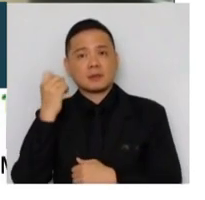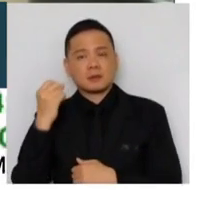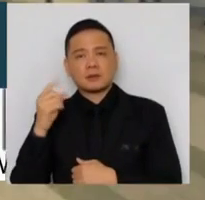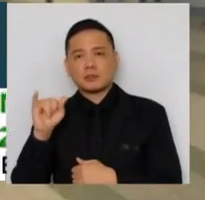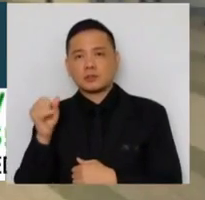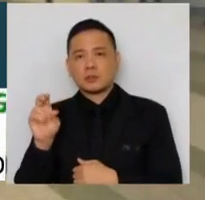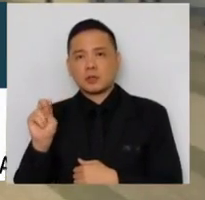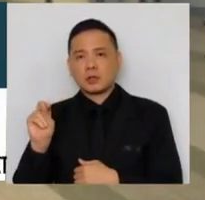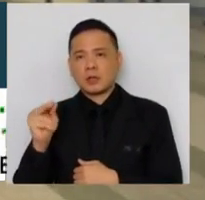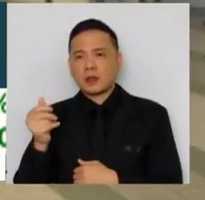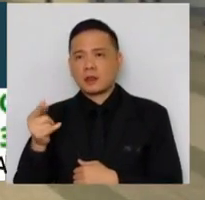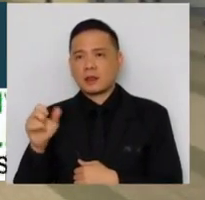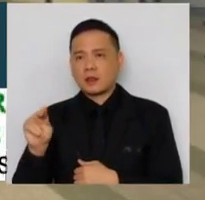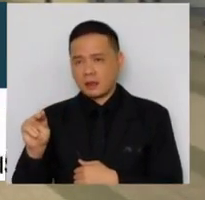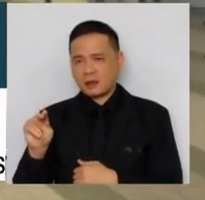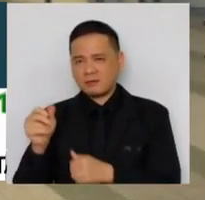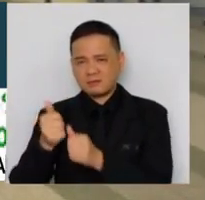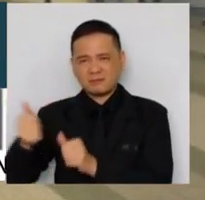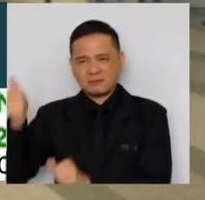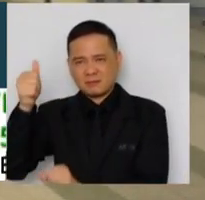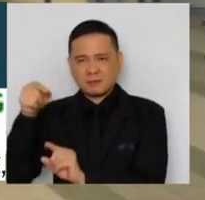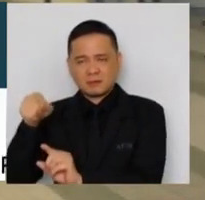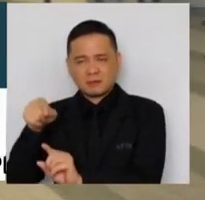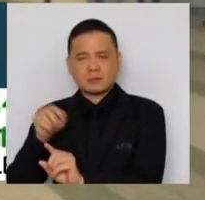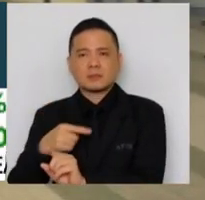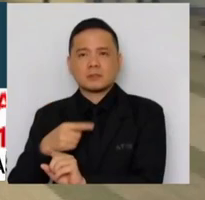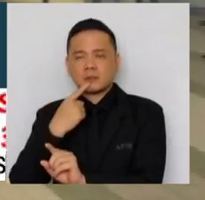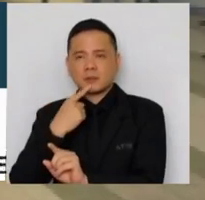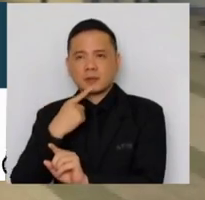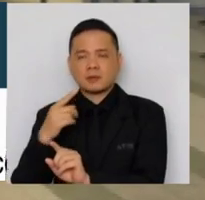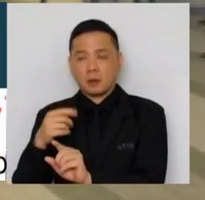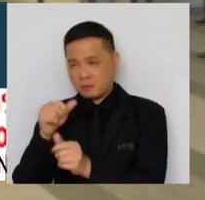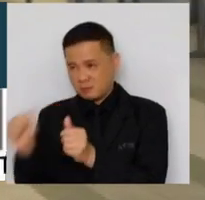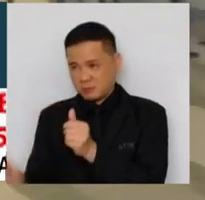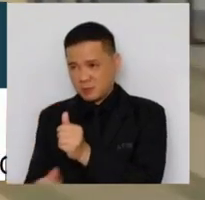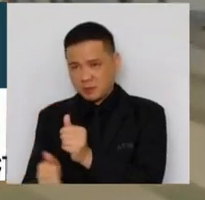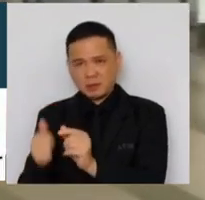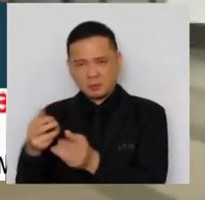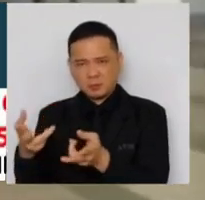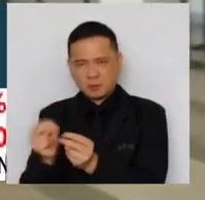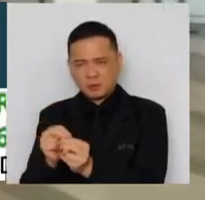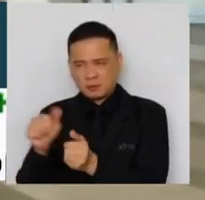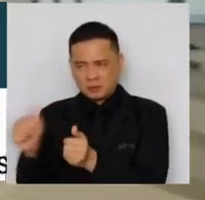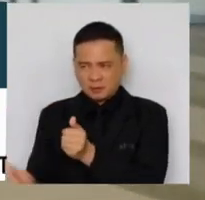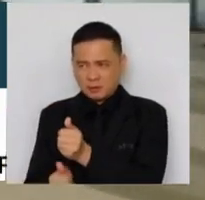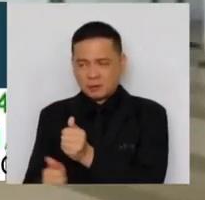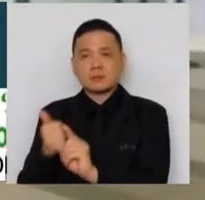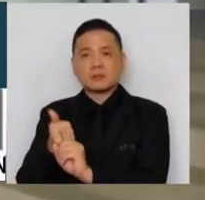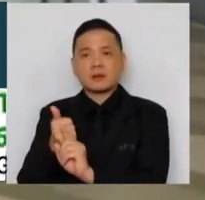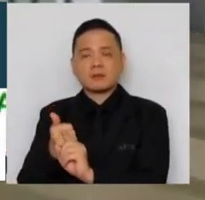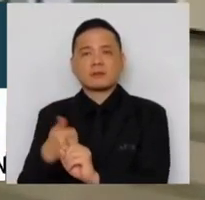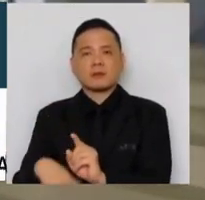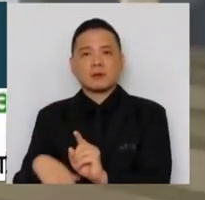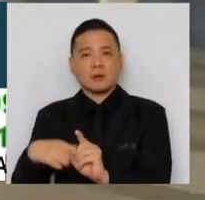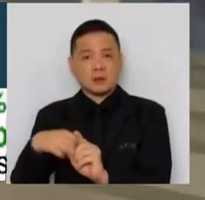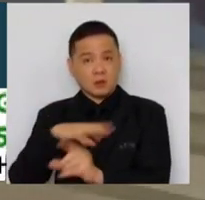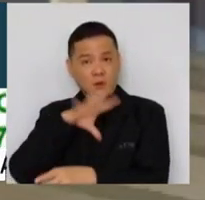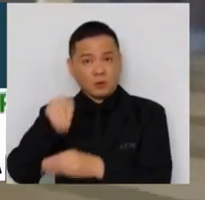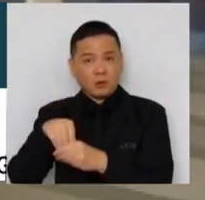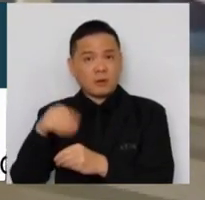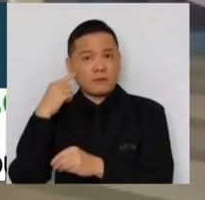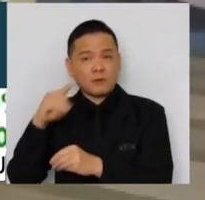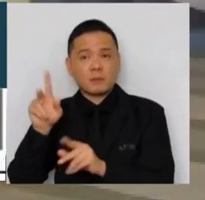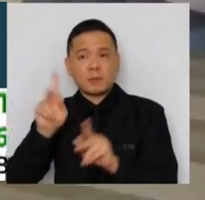Jonathan Malaya says, make that undersecretary, the places can only cater to fully vaccinated